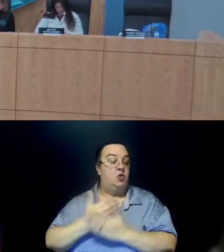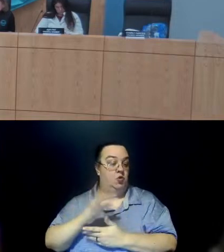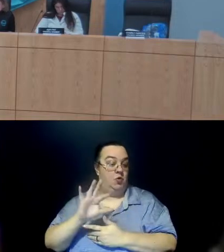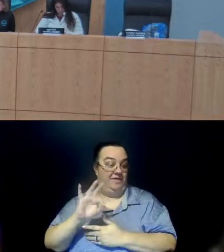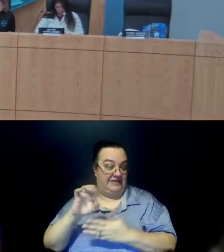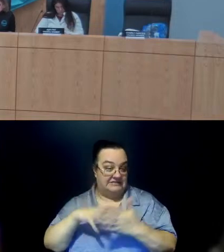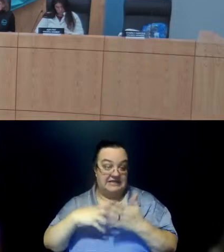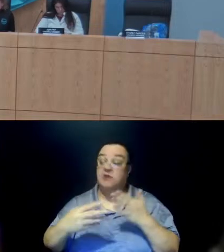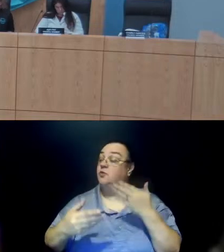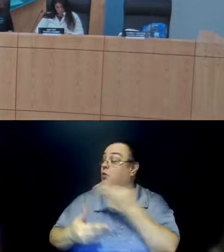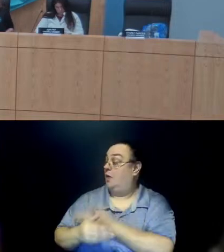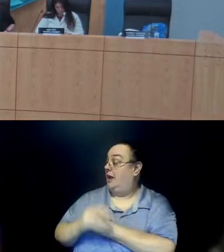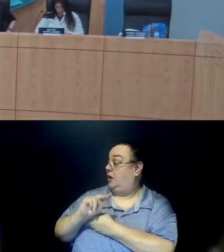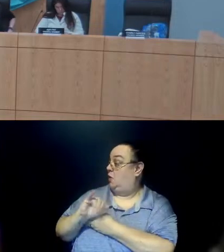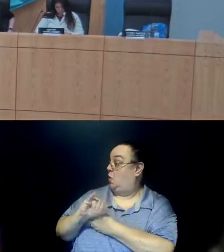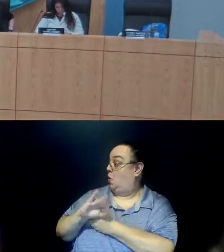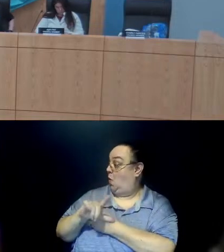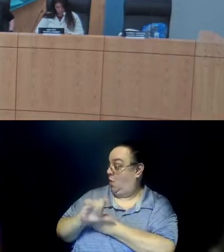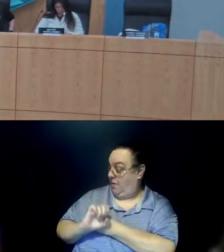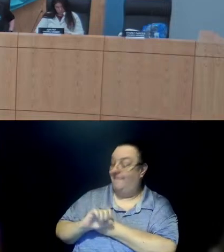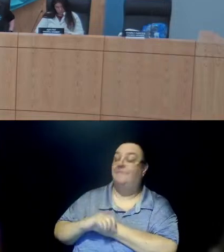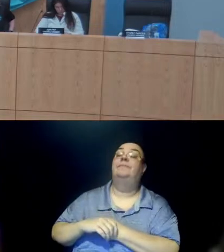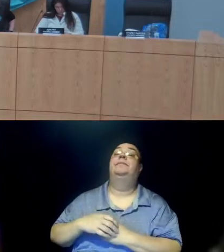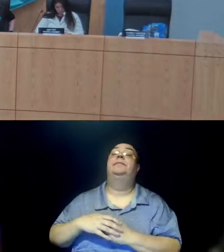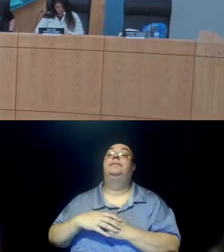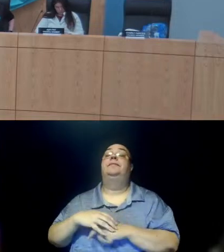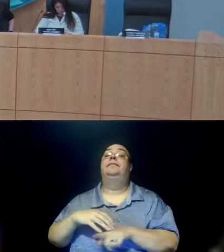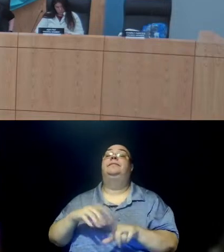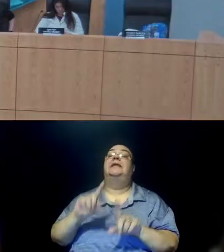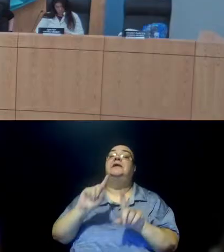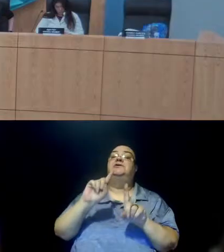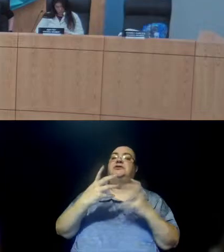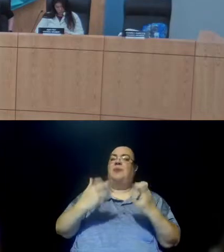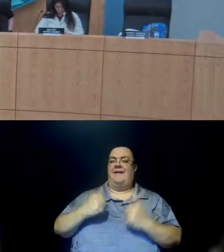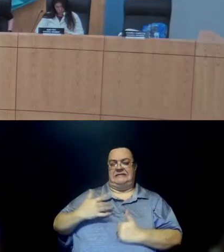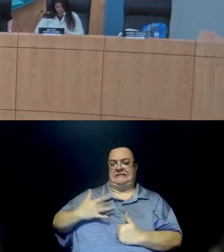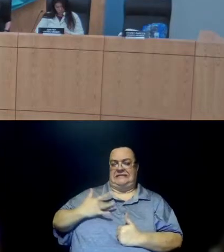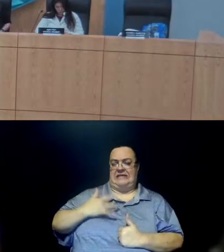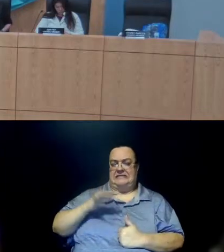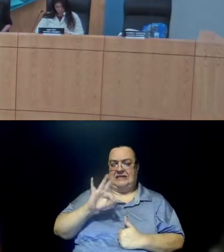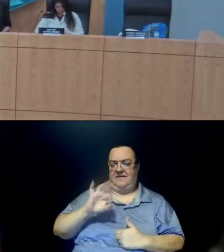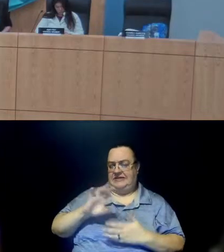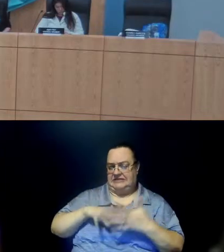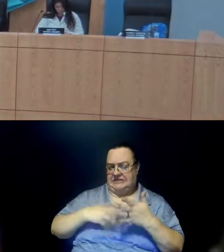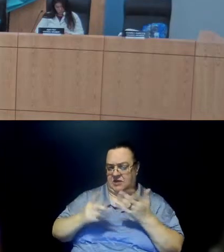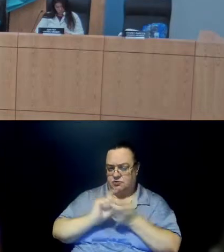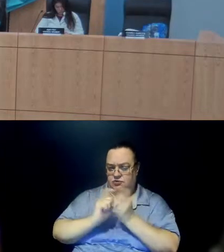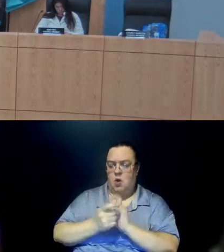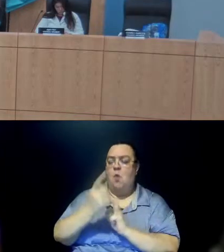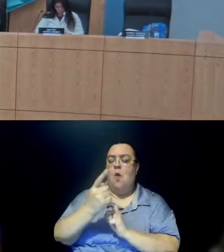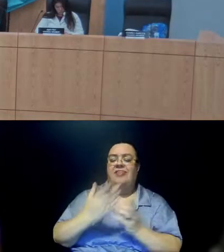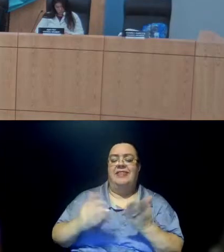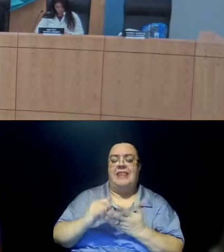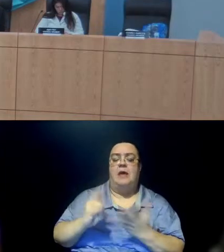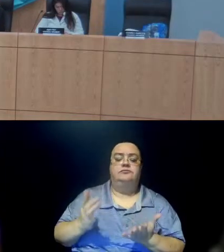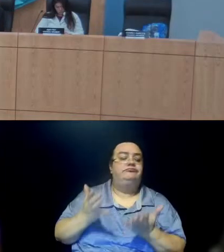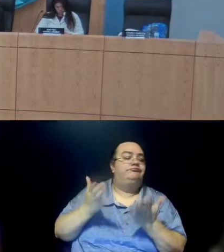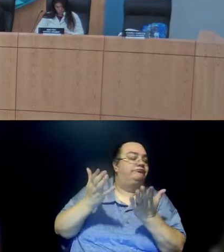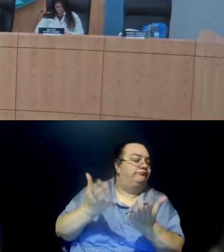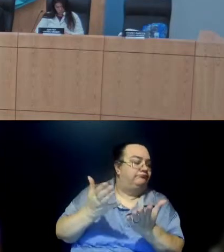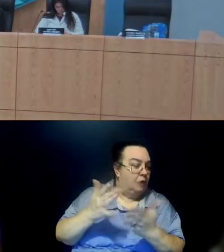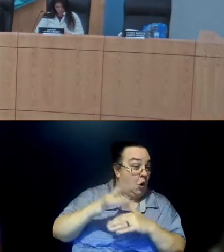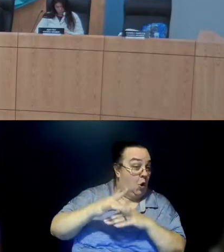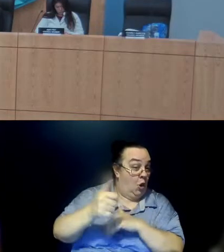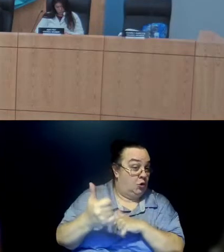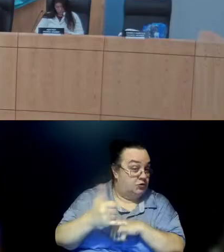ahead. Just to get a sense of the fee schedule changes, one of the things that was floated earlier tonight